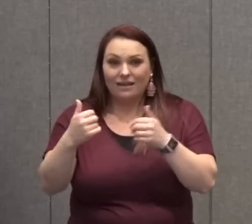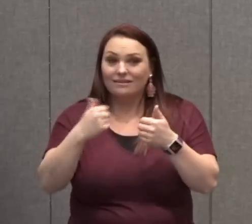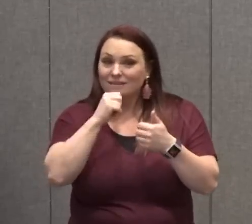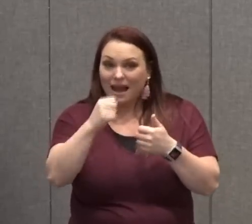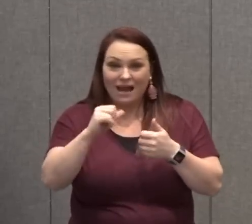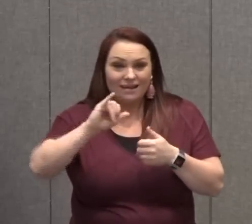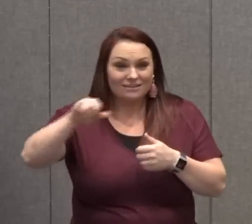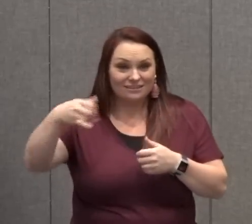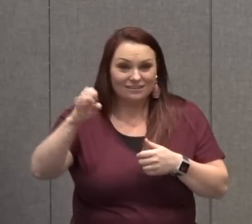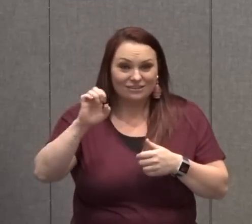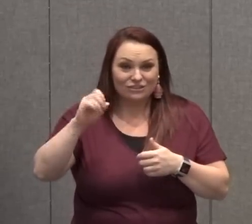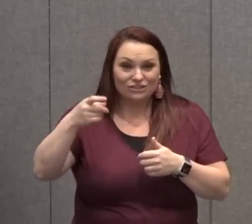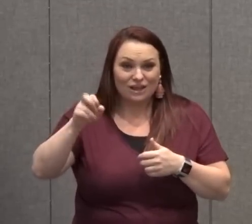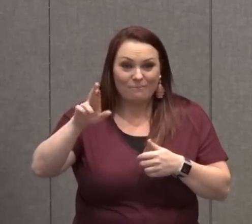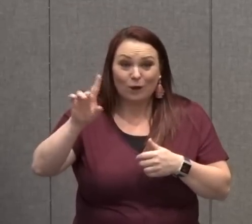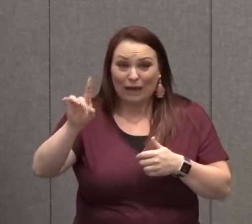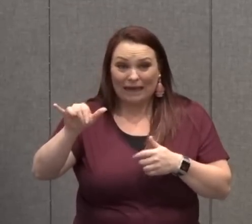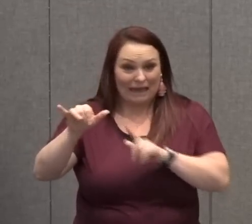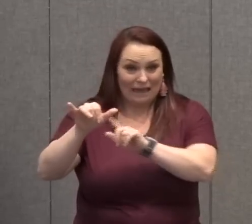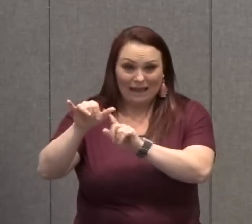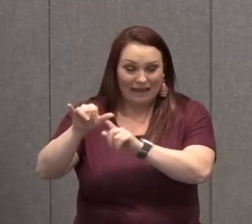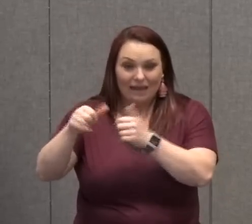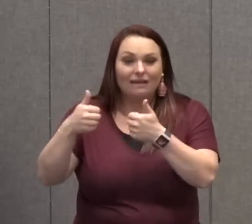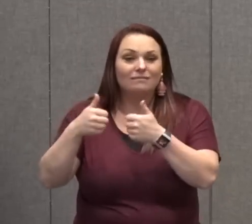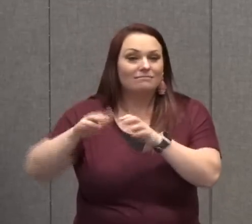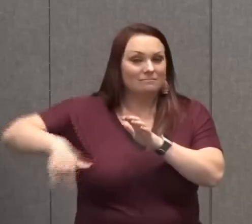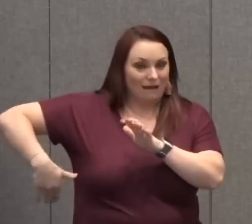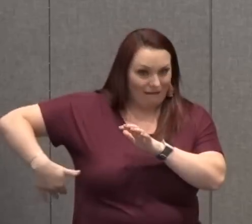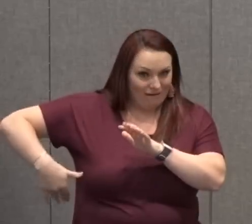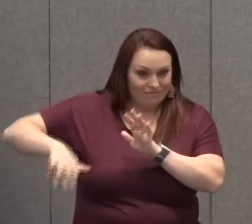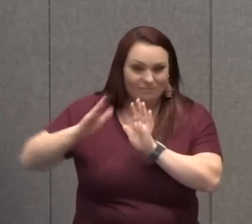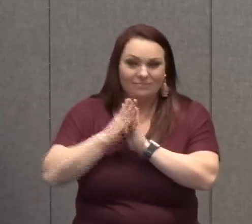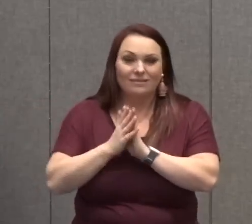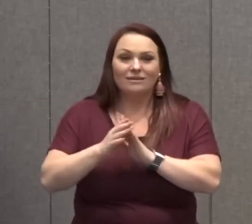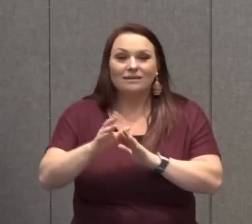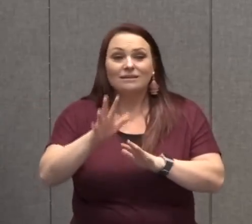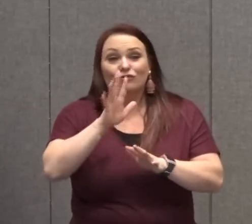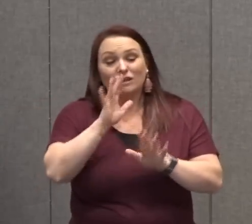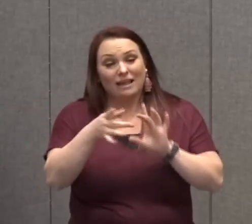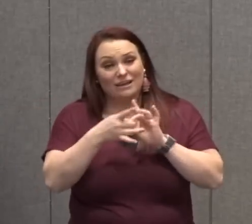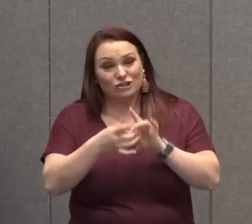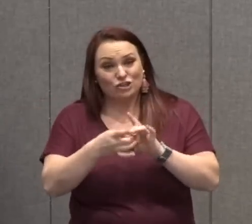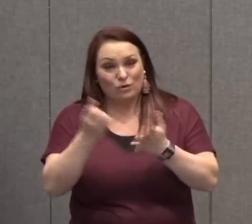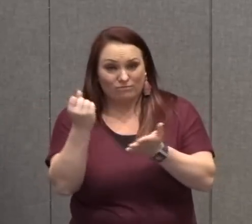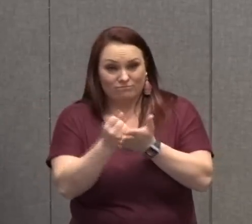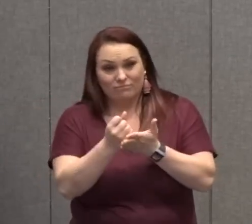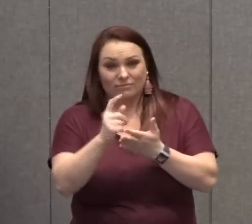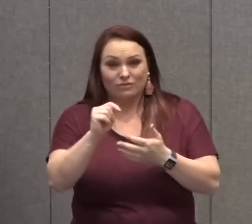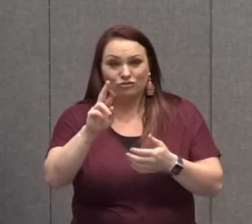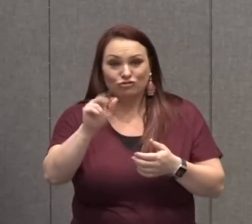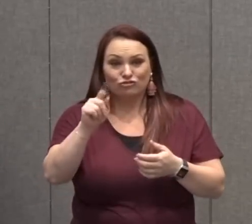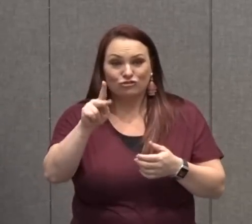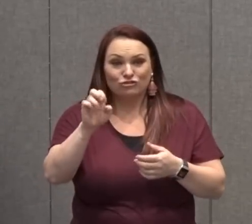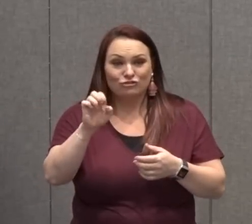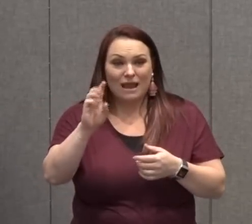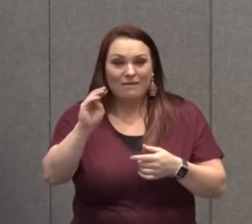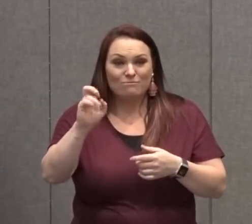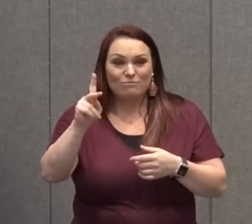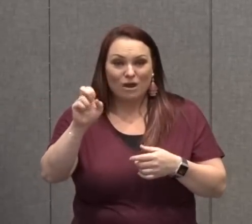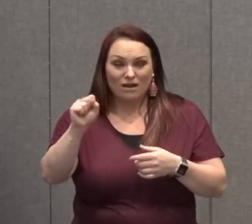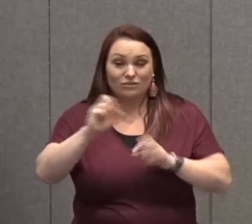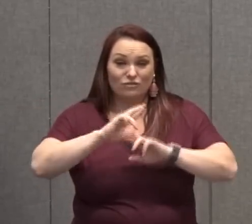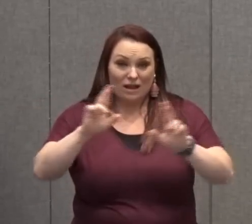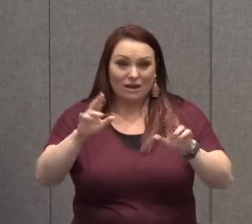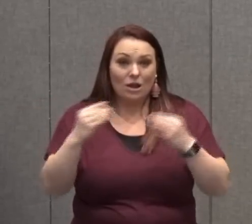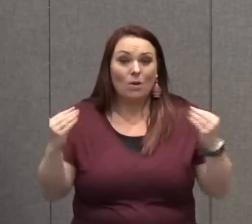trademarked yet and Ms. Martindale speaking of trademarks you get to go more for 200 we okay